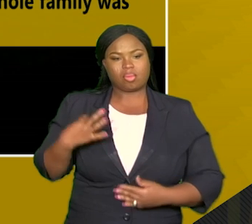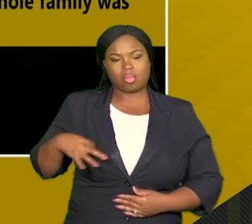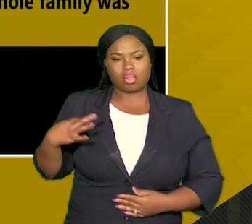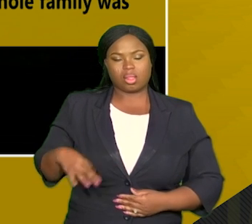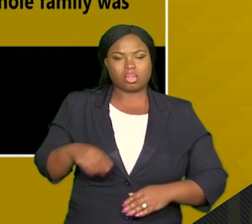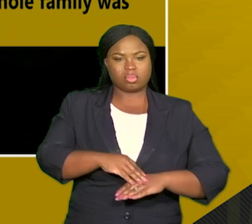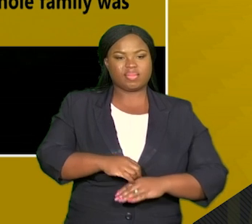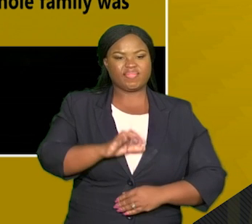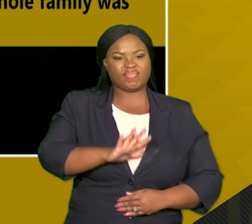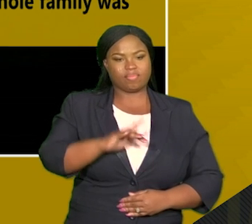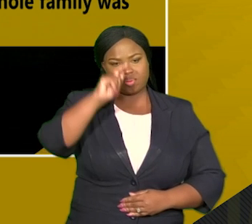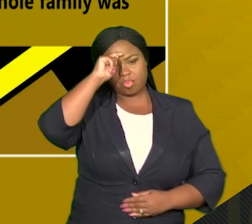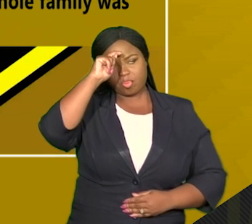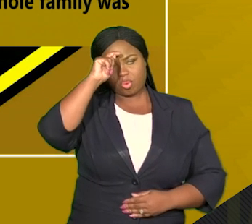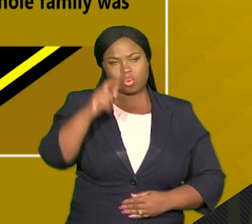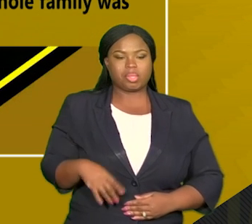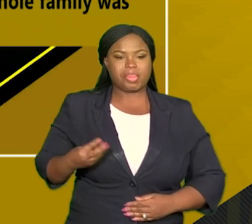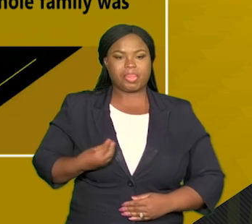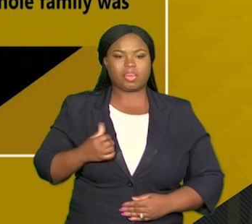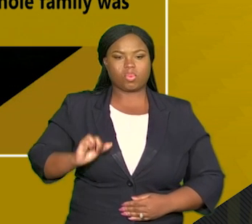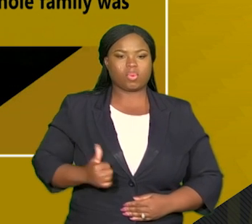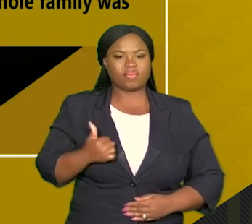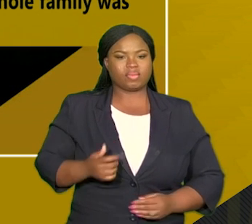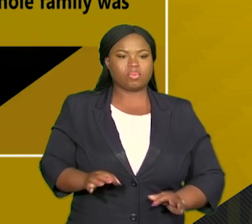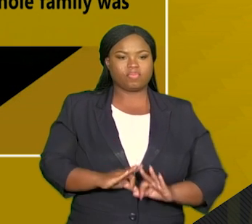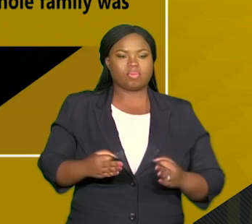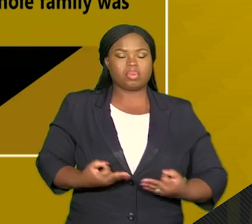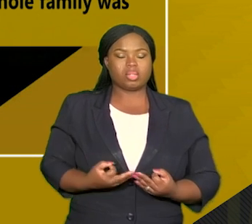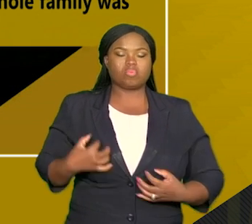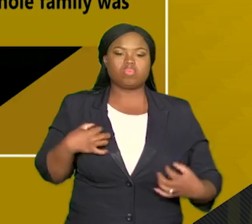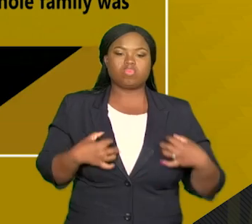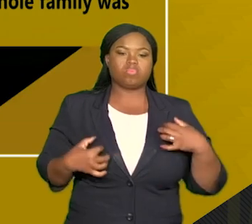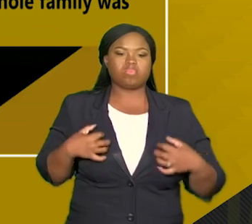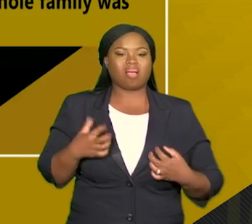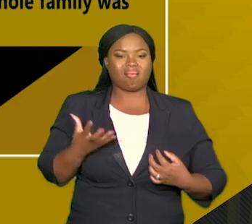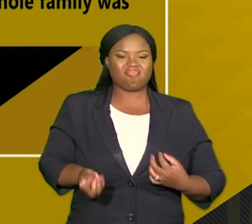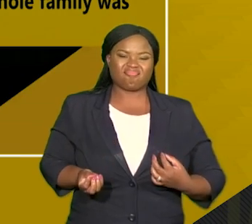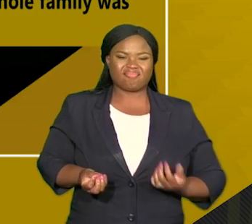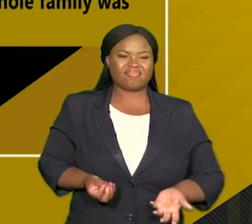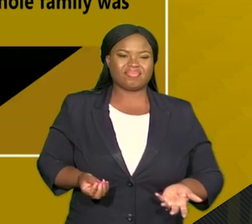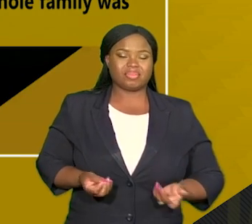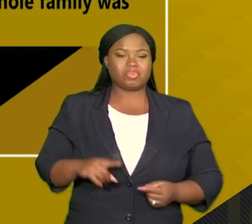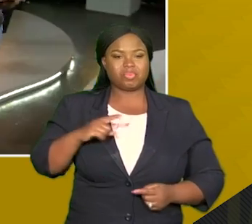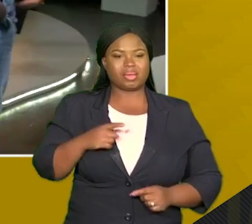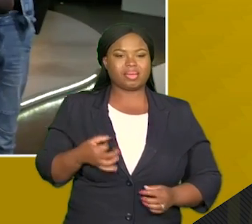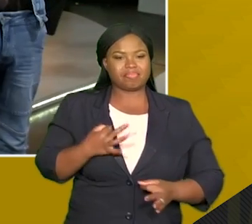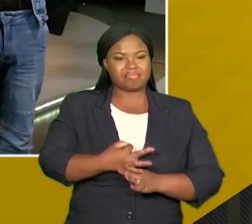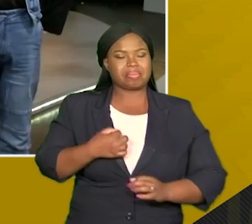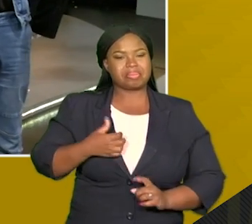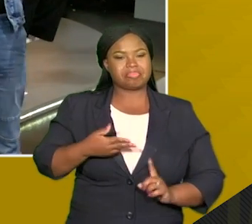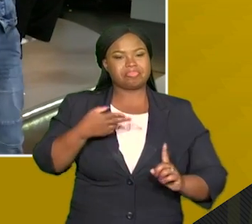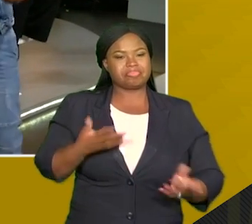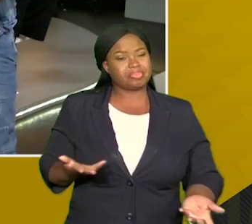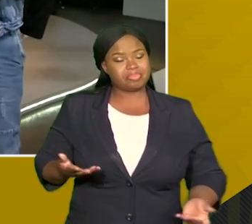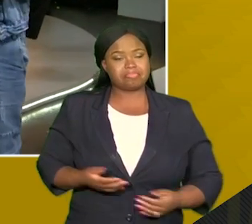and a 5 year old boy a very young wife as well the whole family was traumatized by Leonto.